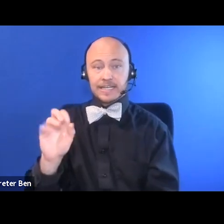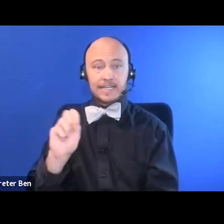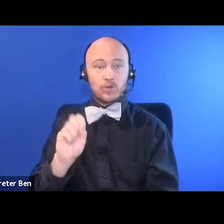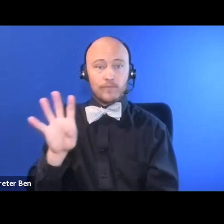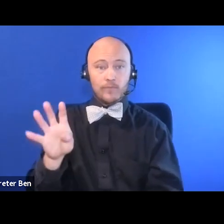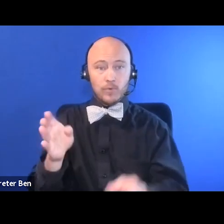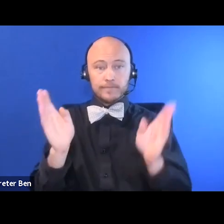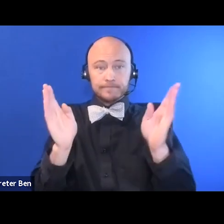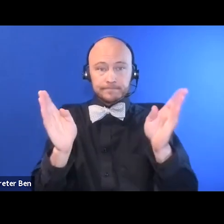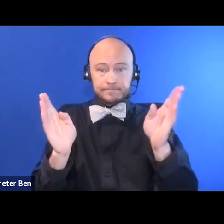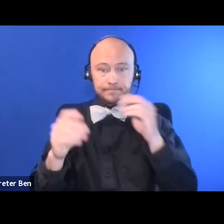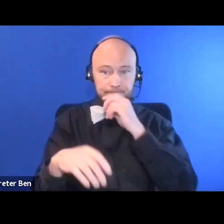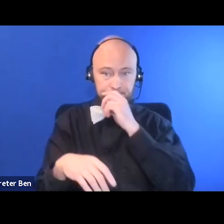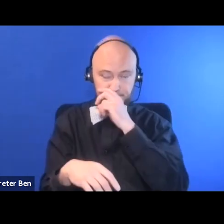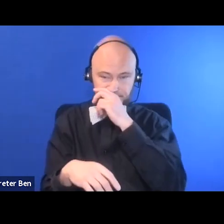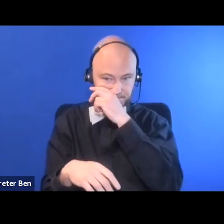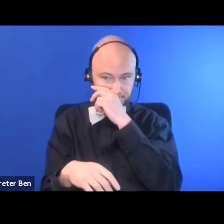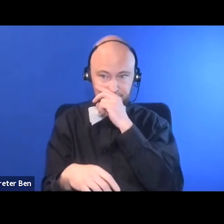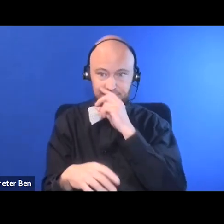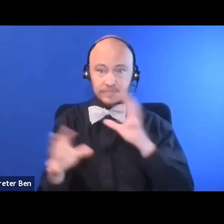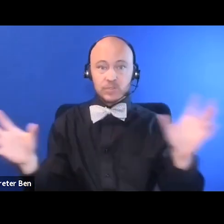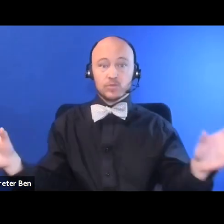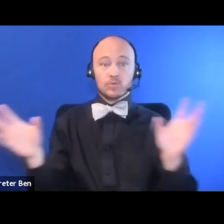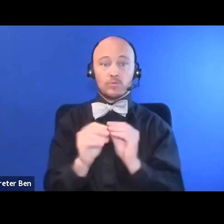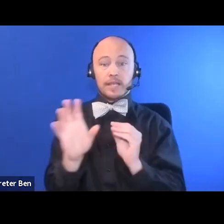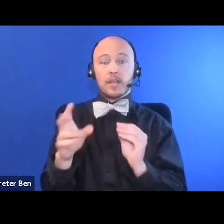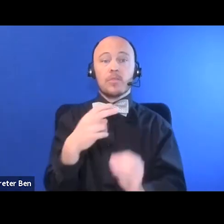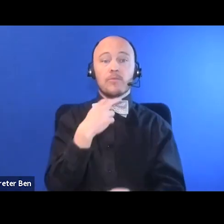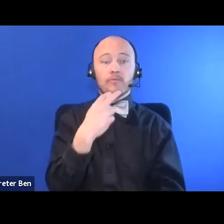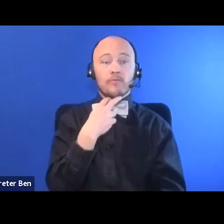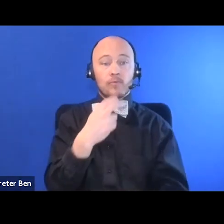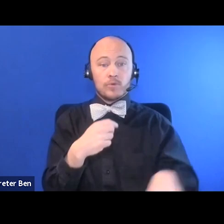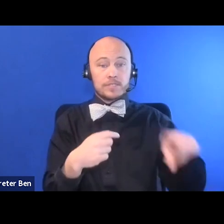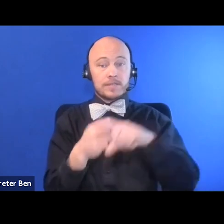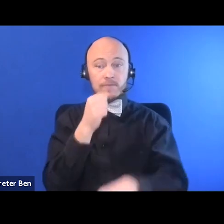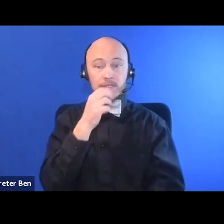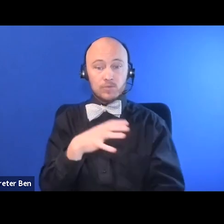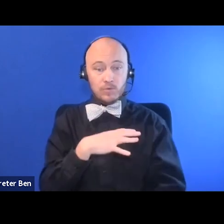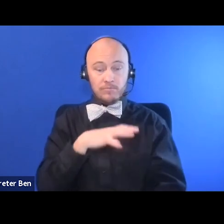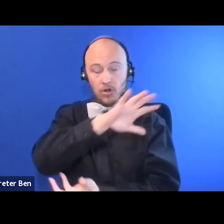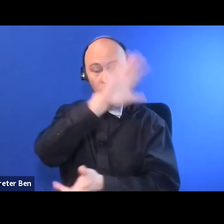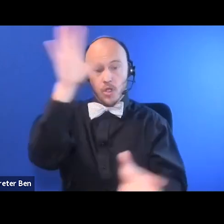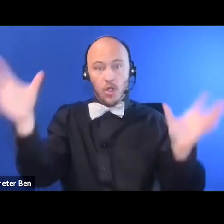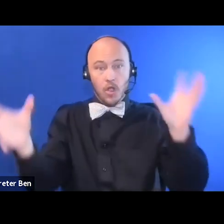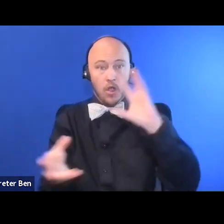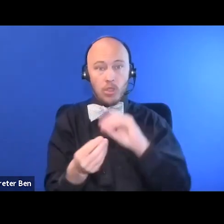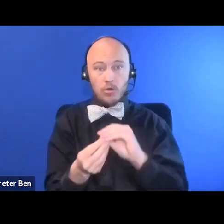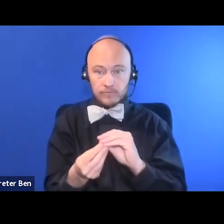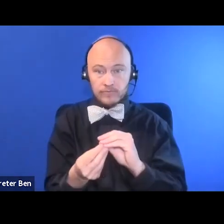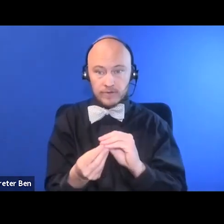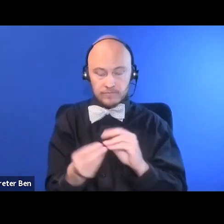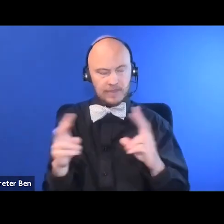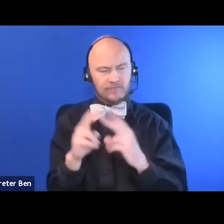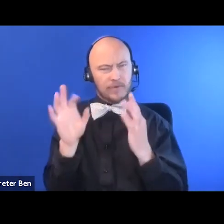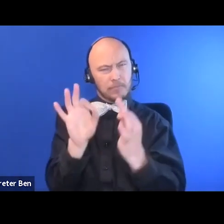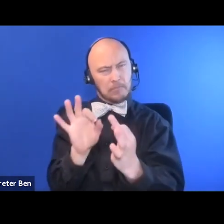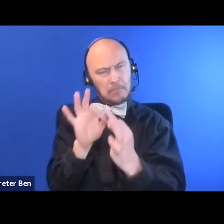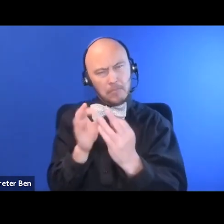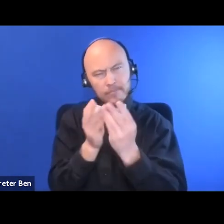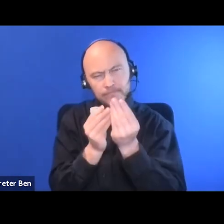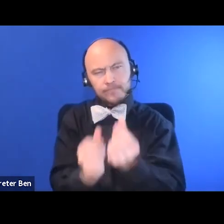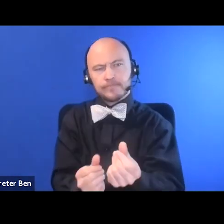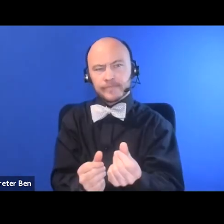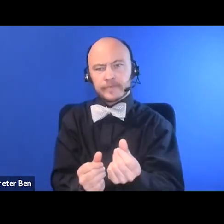1904. So taken together, the voices of the women span the globe, which is apropos, as